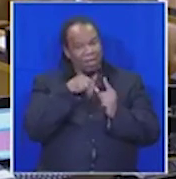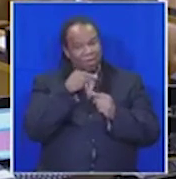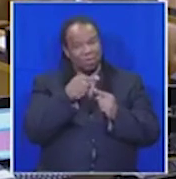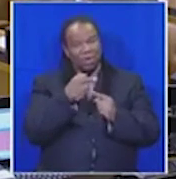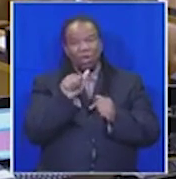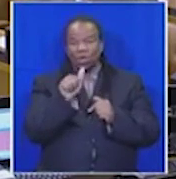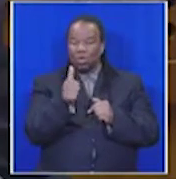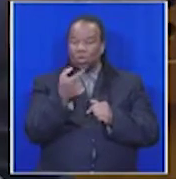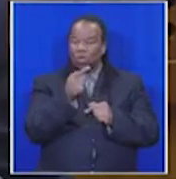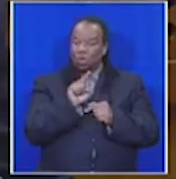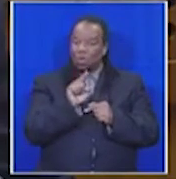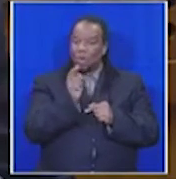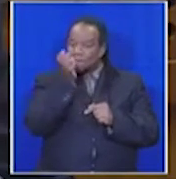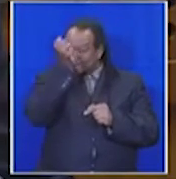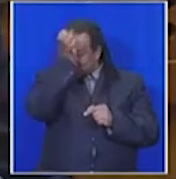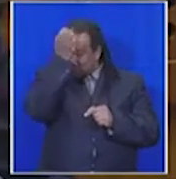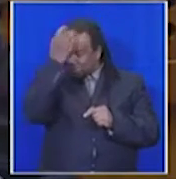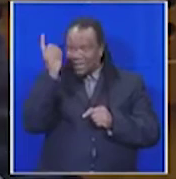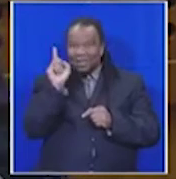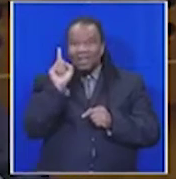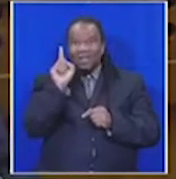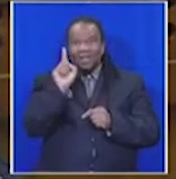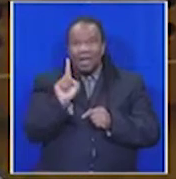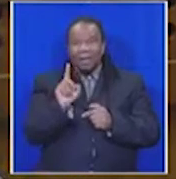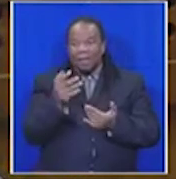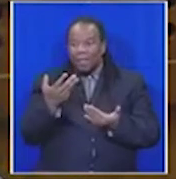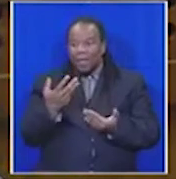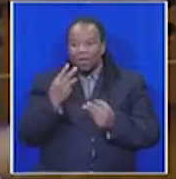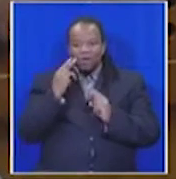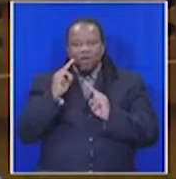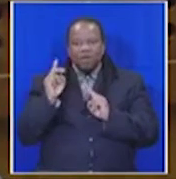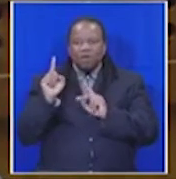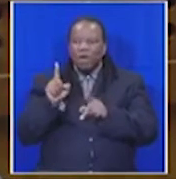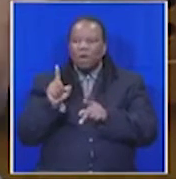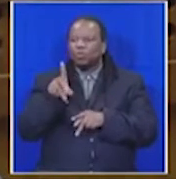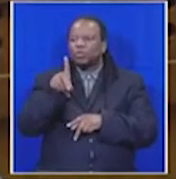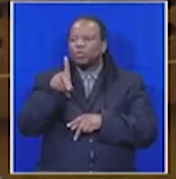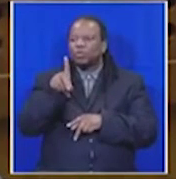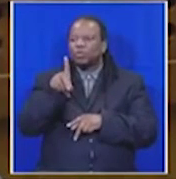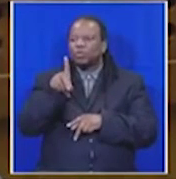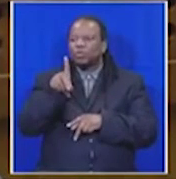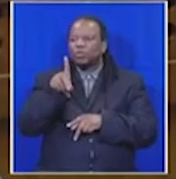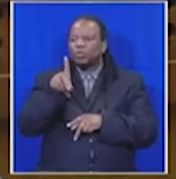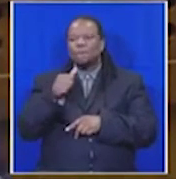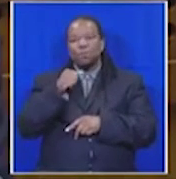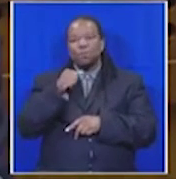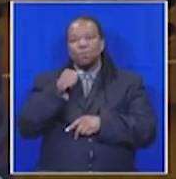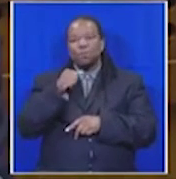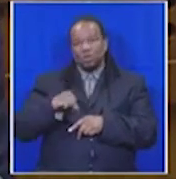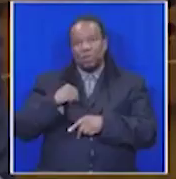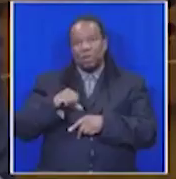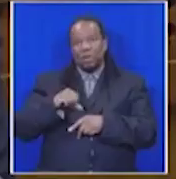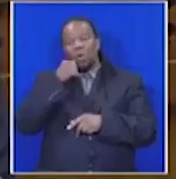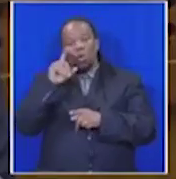work in Parliament, he comes to the DA-run city of Cape Town. When he flies to his office at the Union Buildings